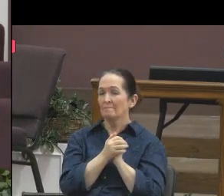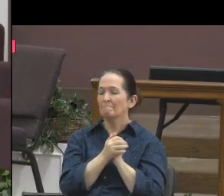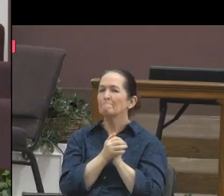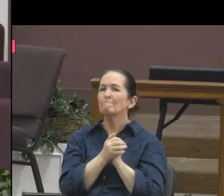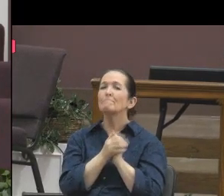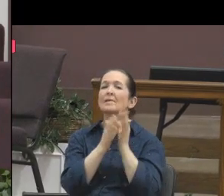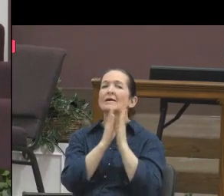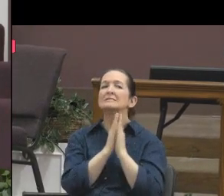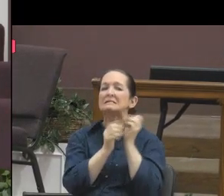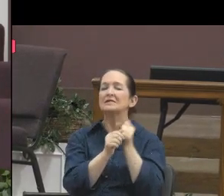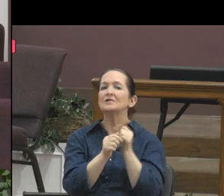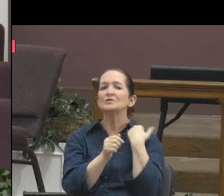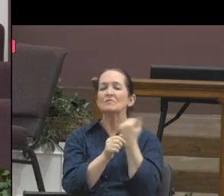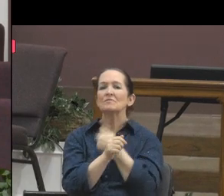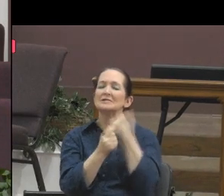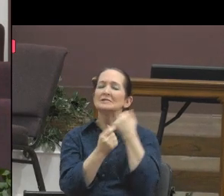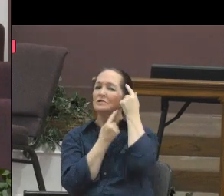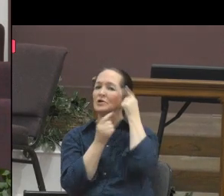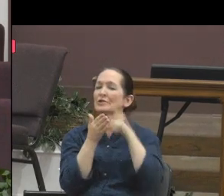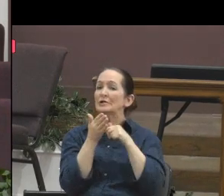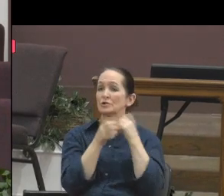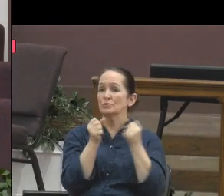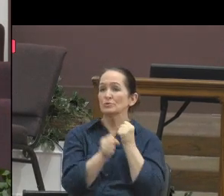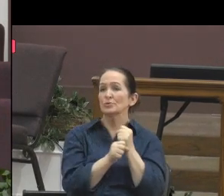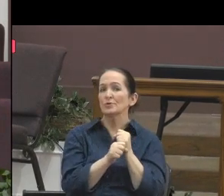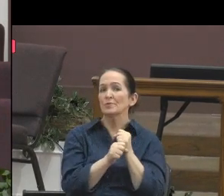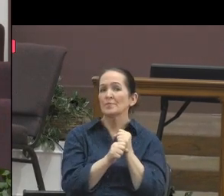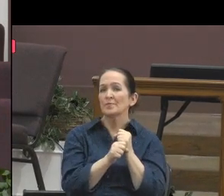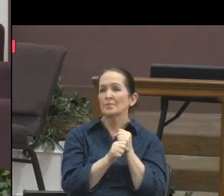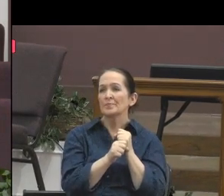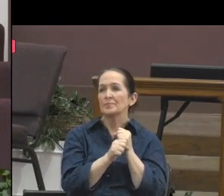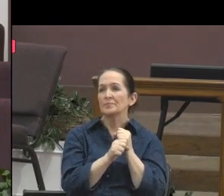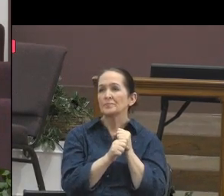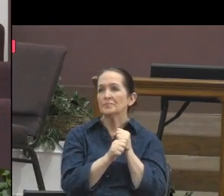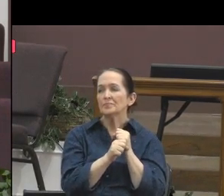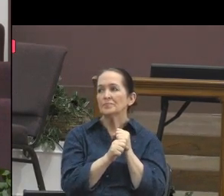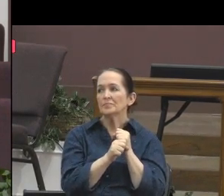I'm asking each of us to consider this year